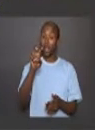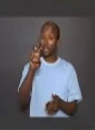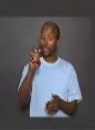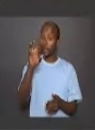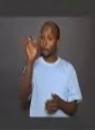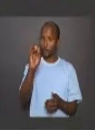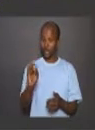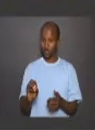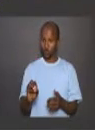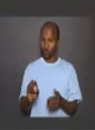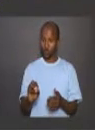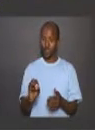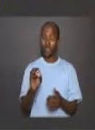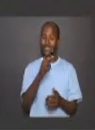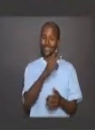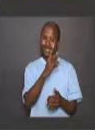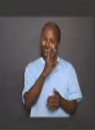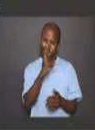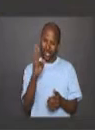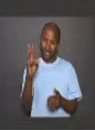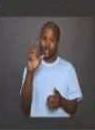20% of